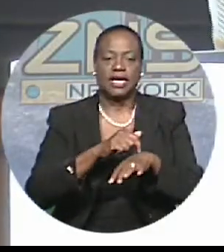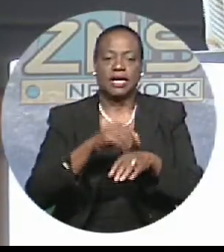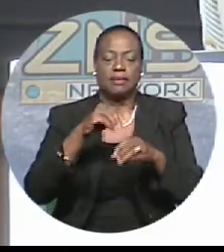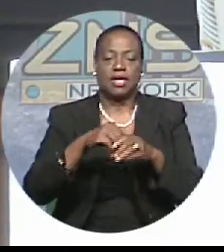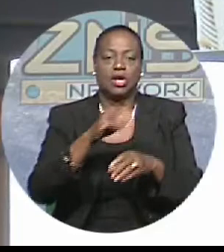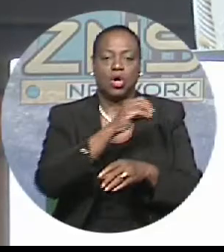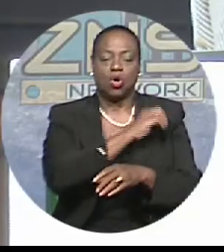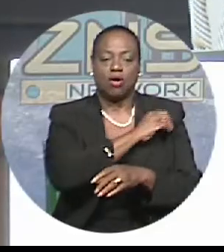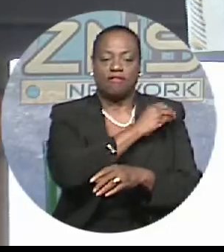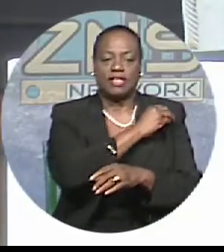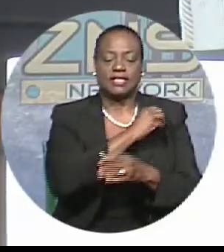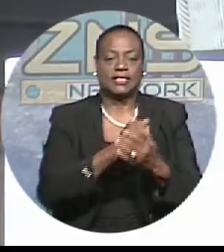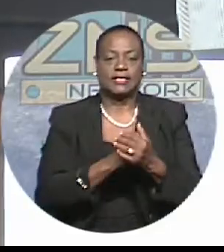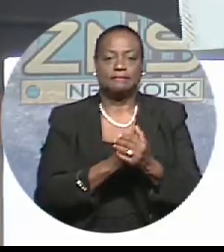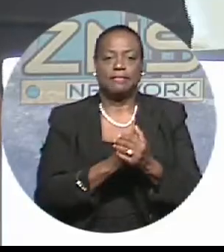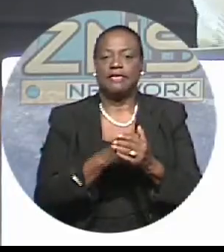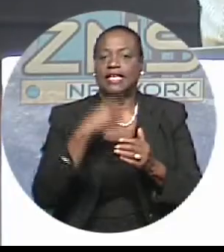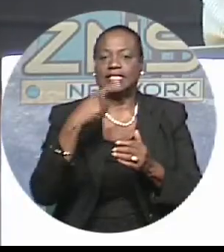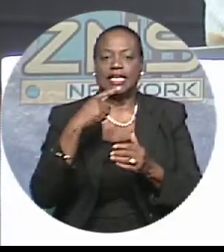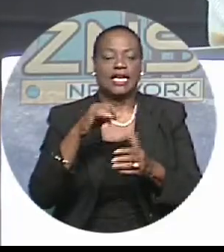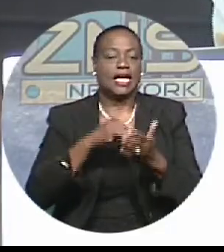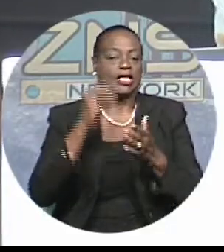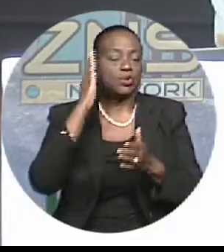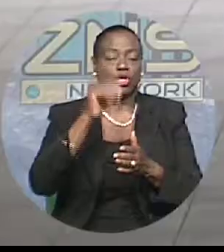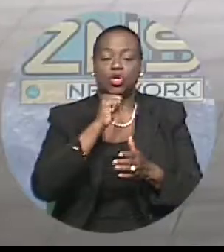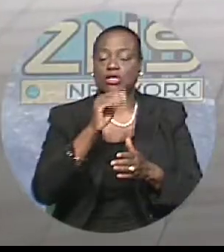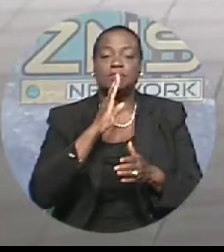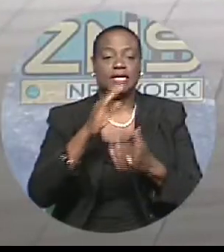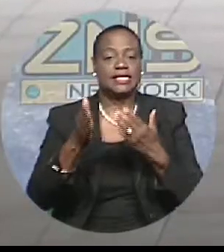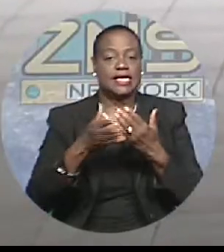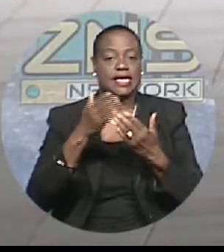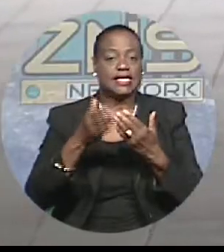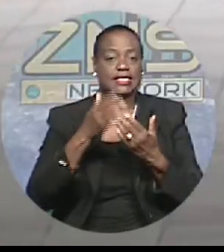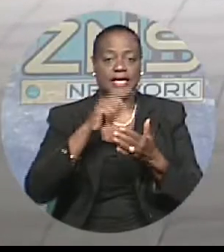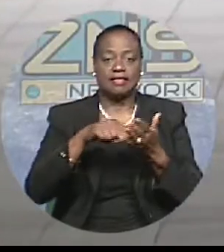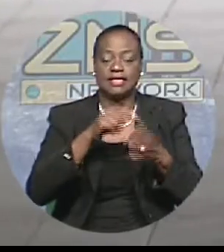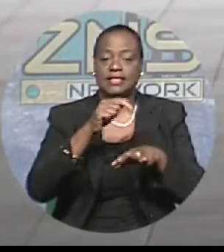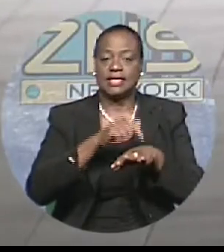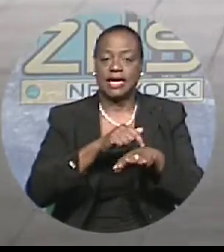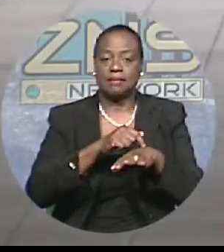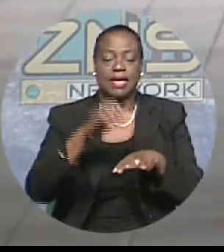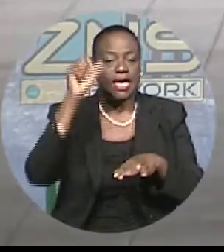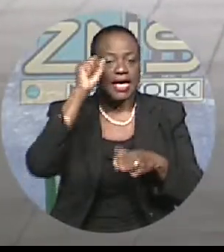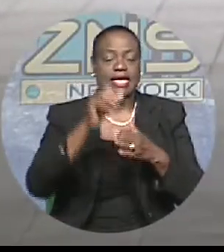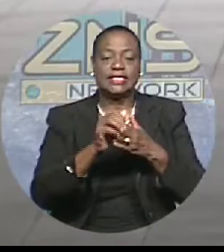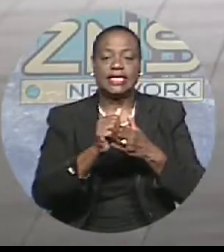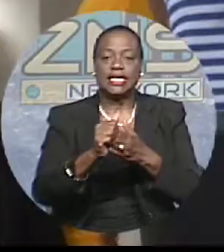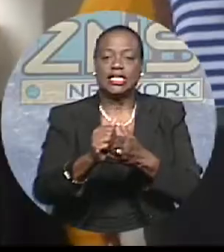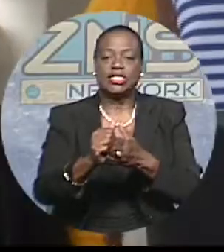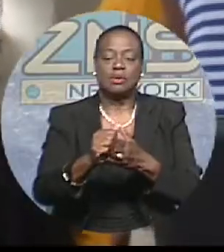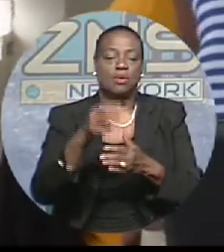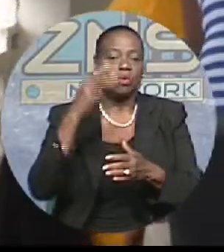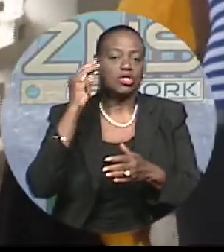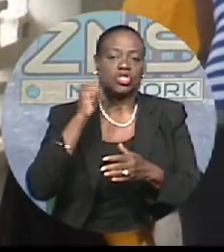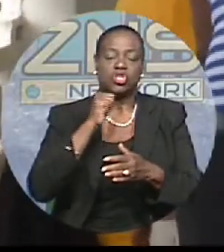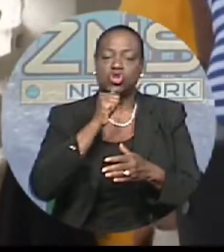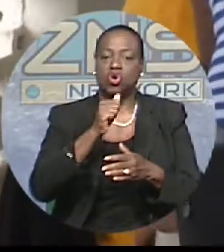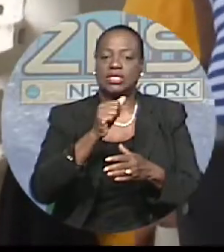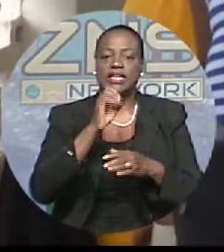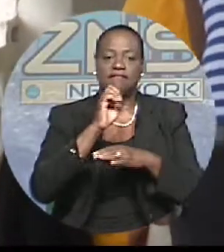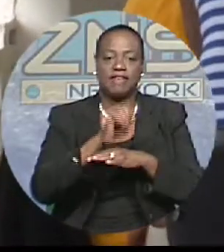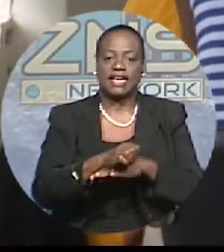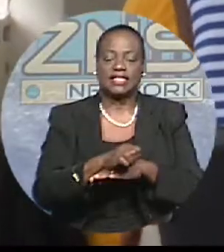his hammer team says it won't be as easy for Pinder this time around. He says Pinder's leadership has been ineffective and lackluster